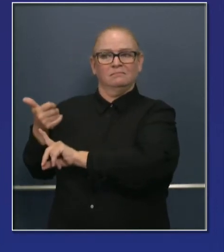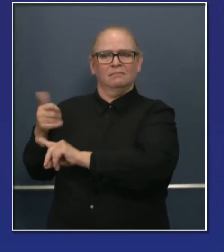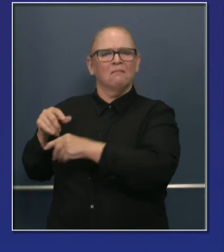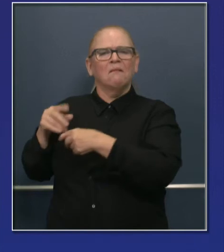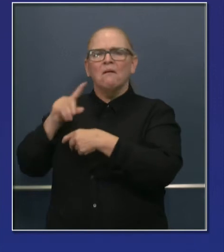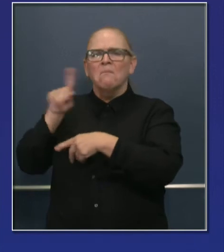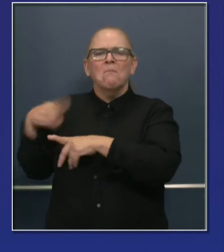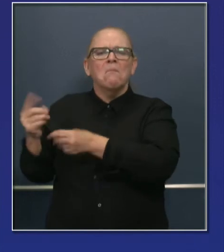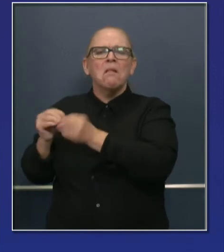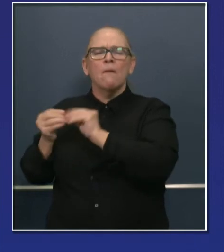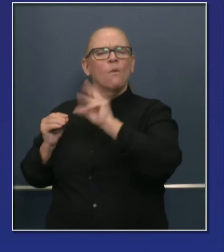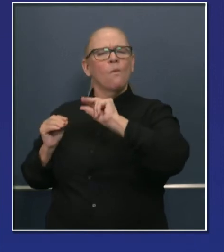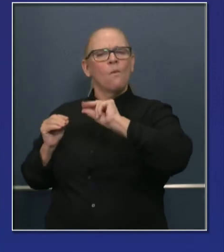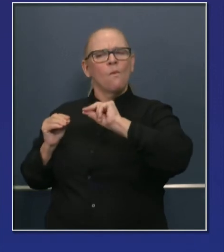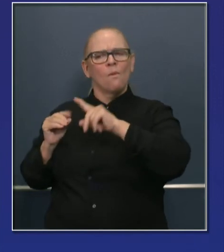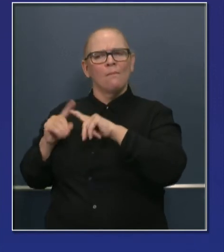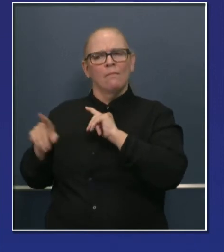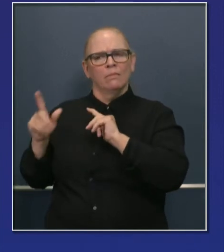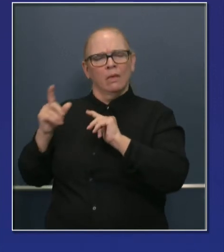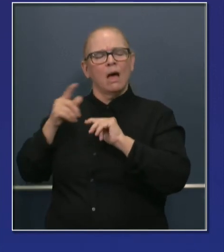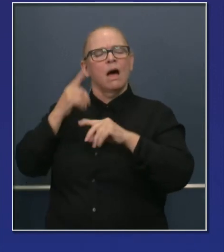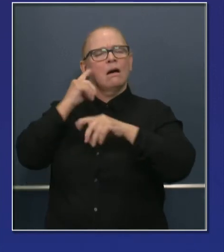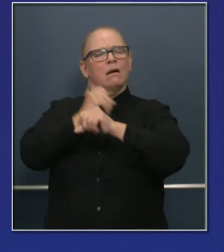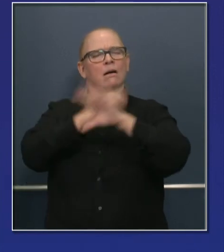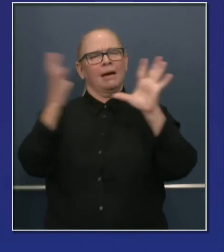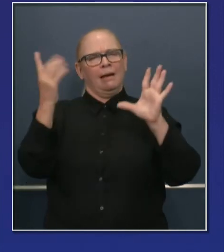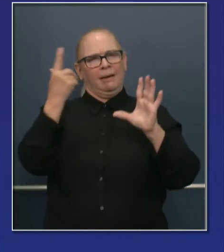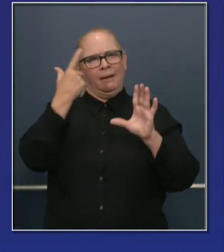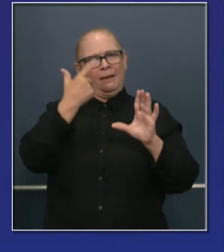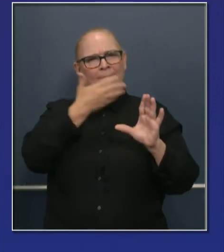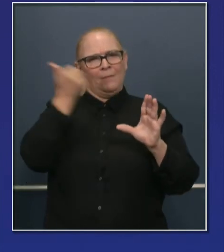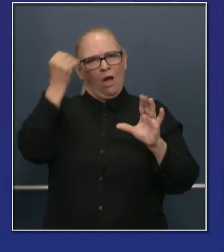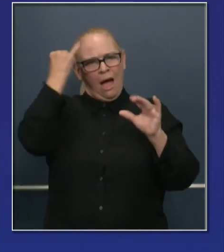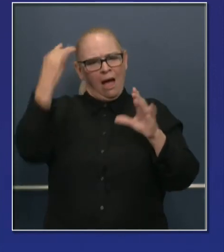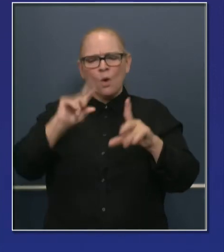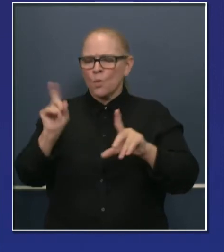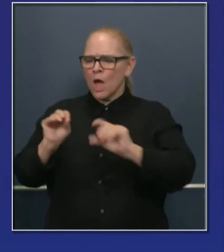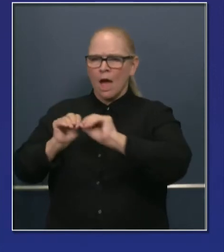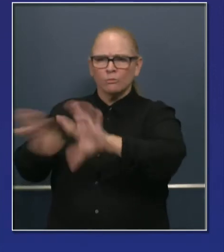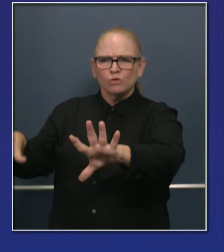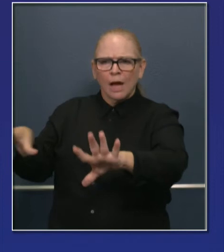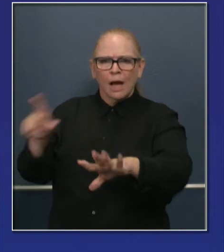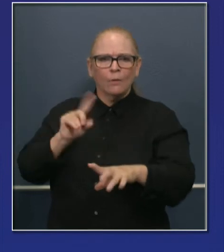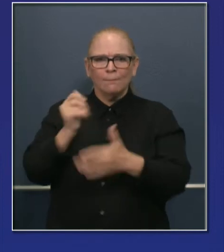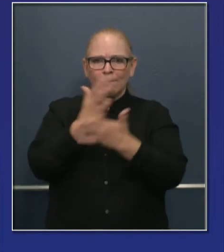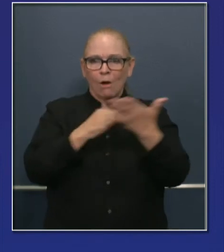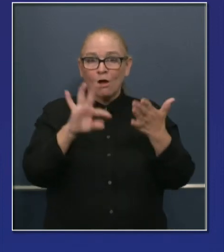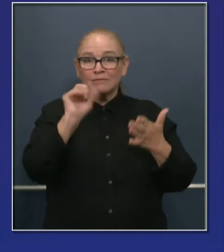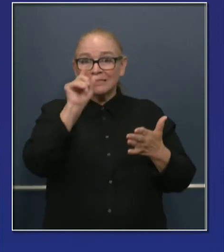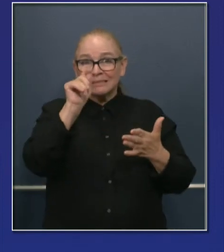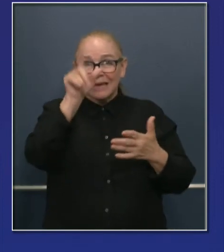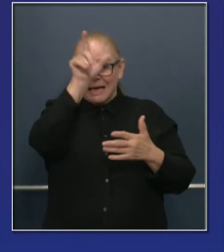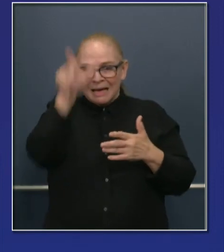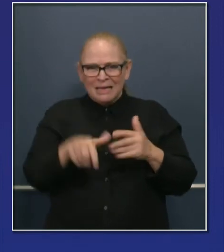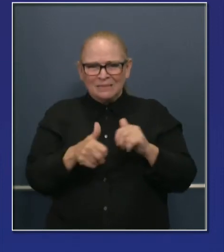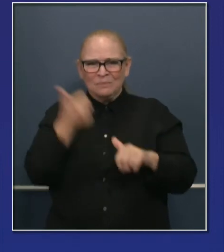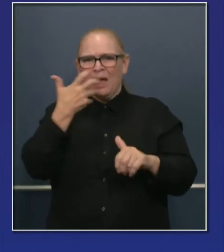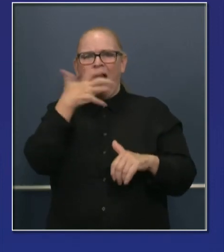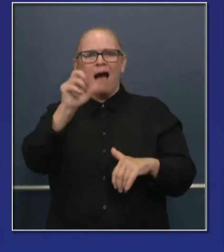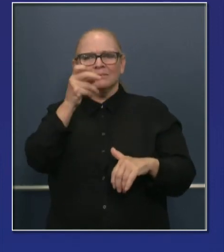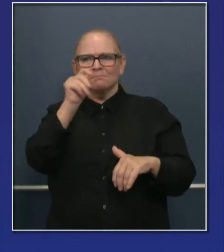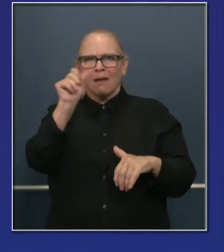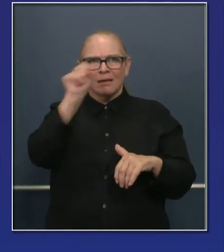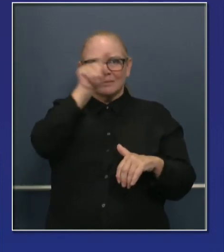an effort to have a sense of where the community spread is, how we can mitigate that spread, how we can help support our contact